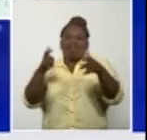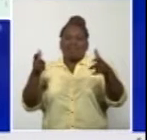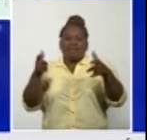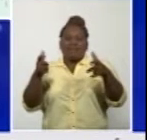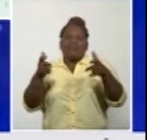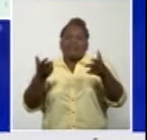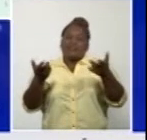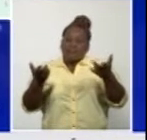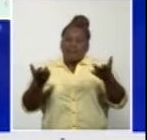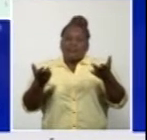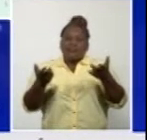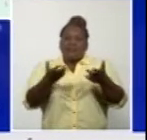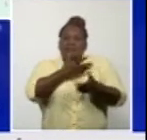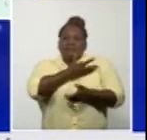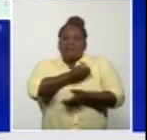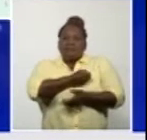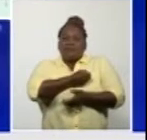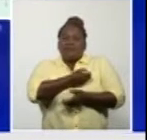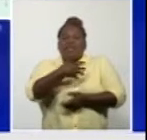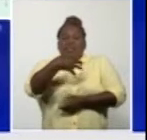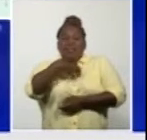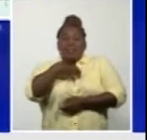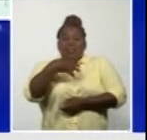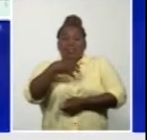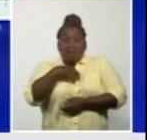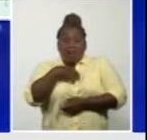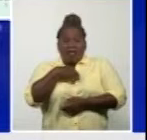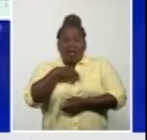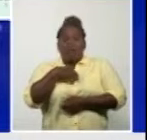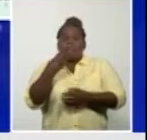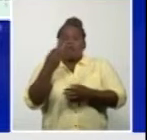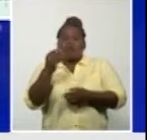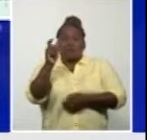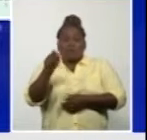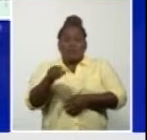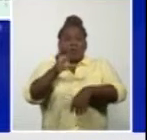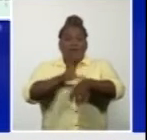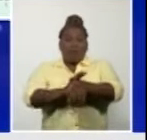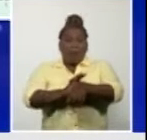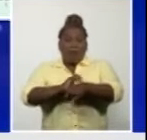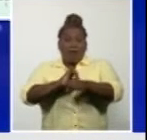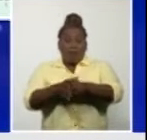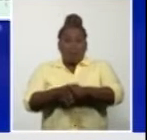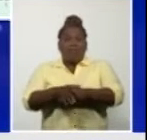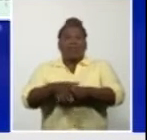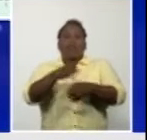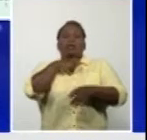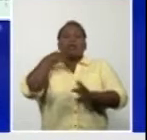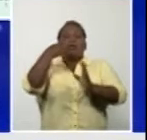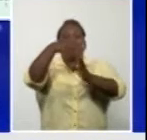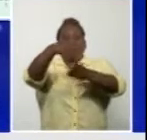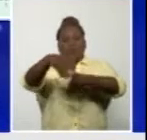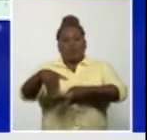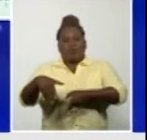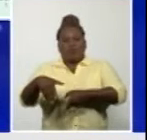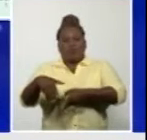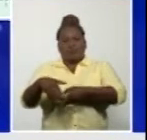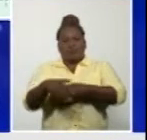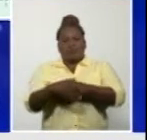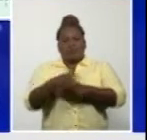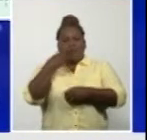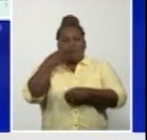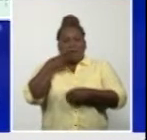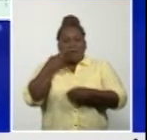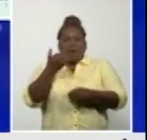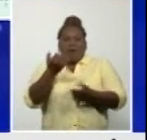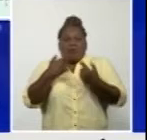also we saw some images that were a little bit shocking for the world and for the Cuban population itself. Large extensions